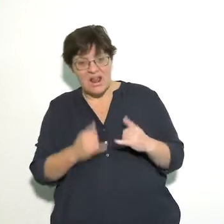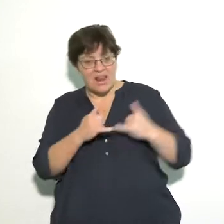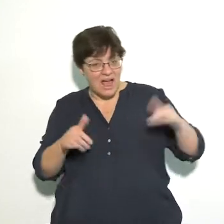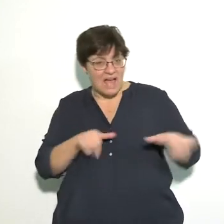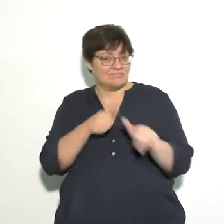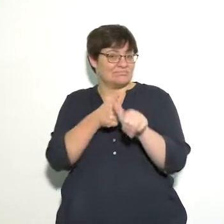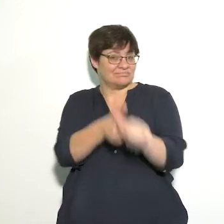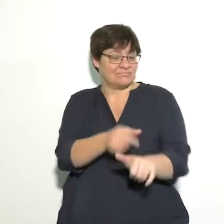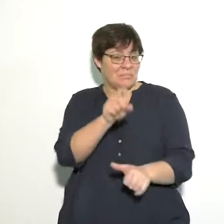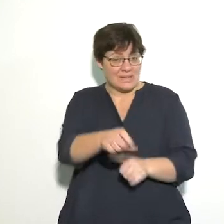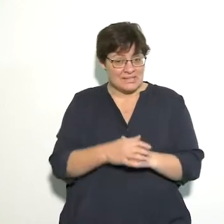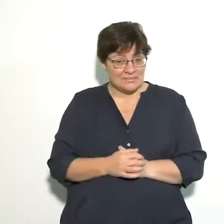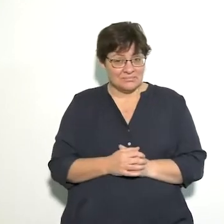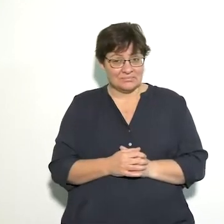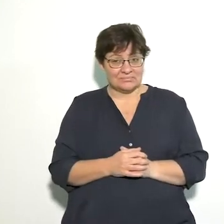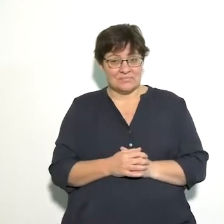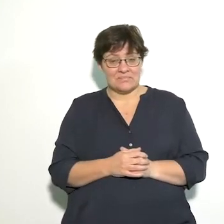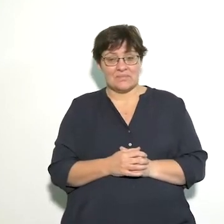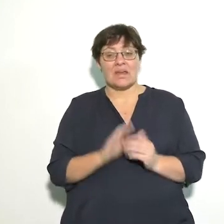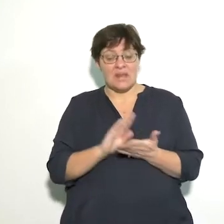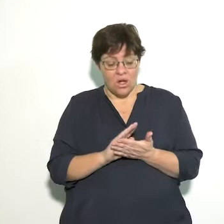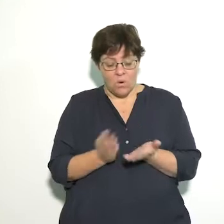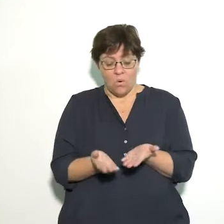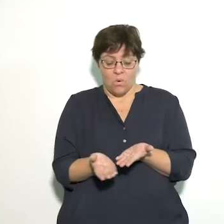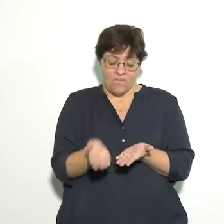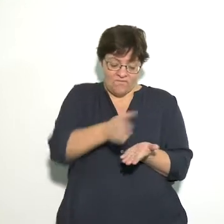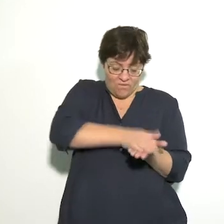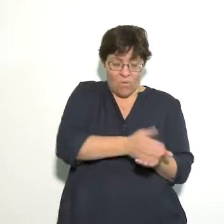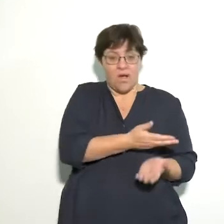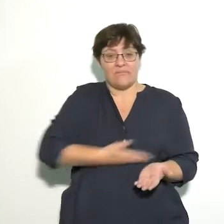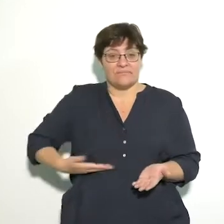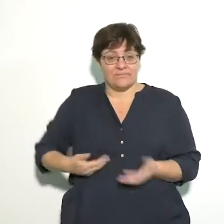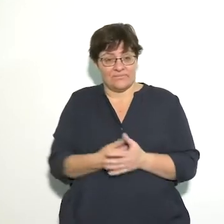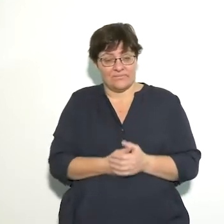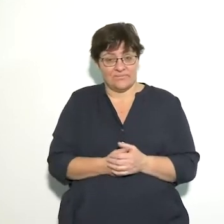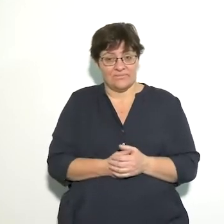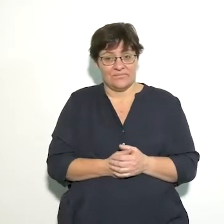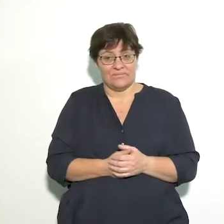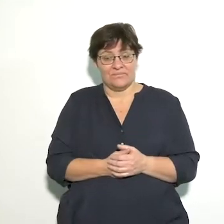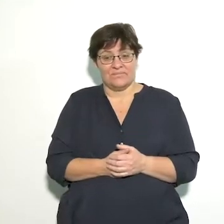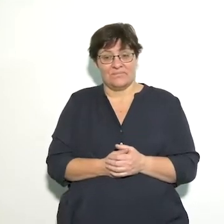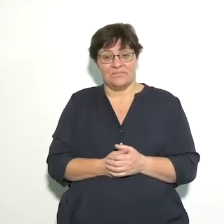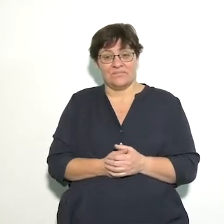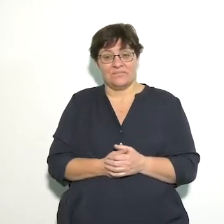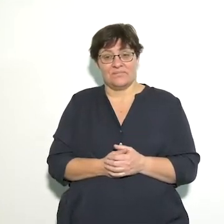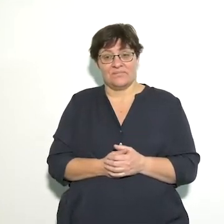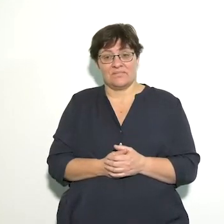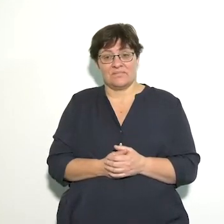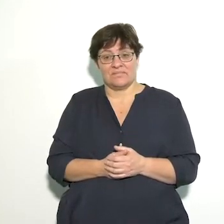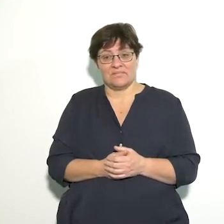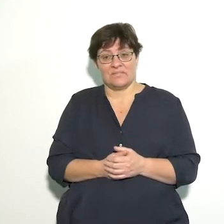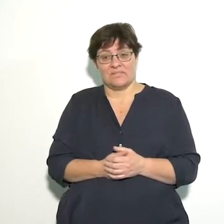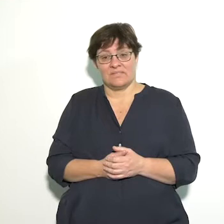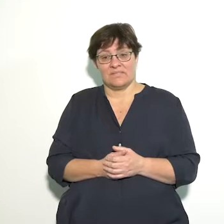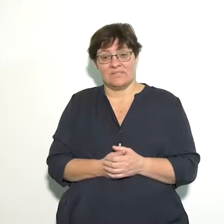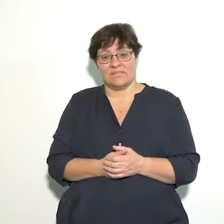beautiful lines. There we are. Then I fold it in half this way. Make